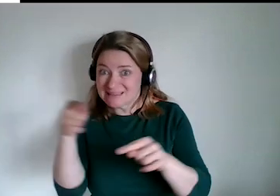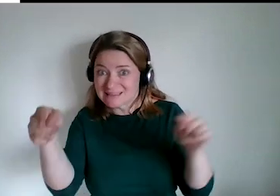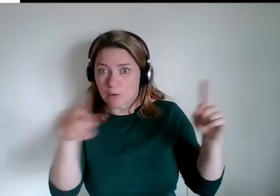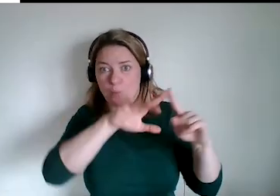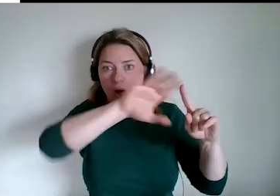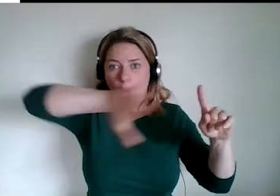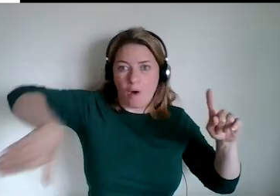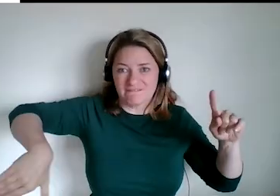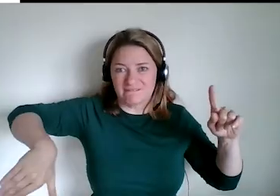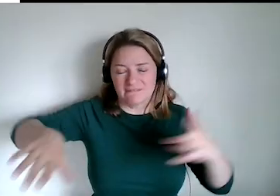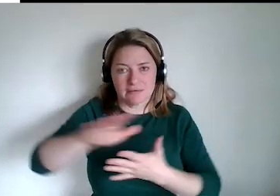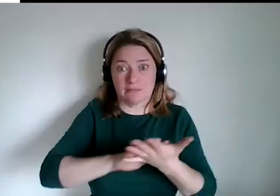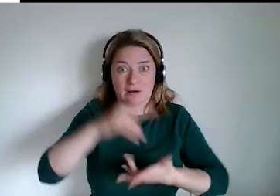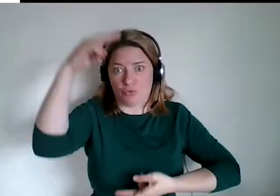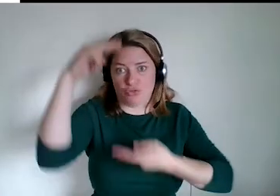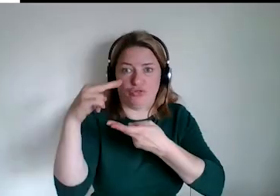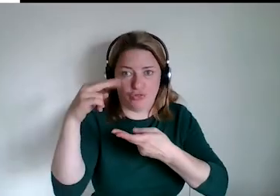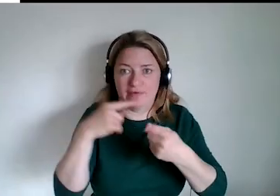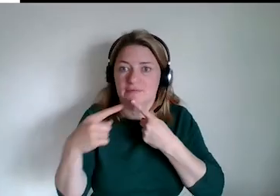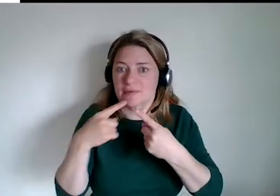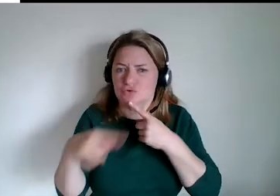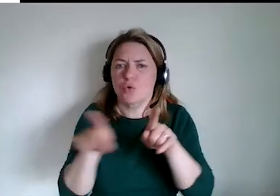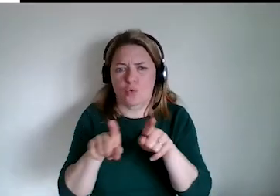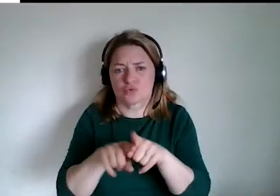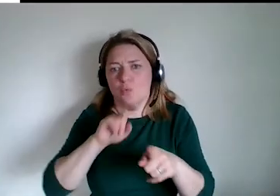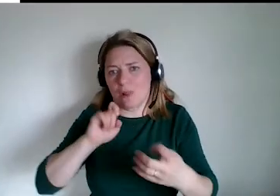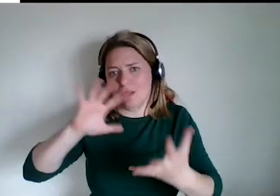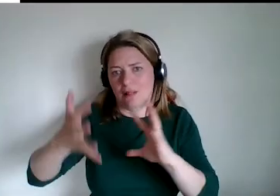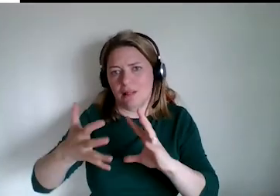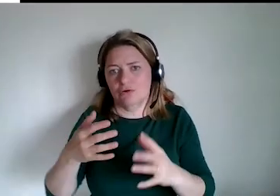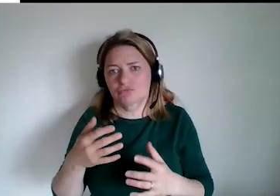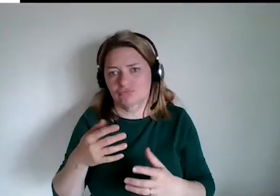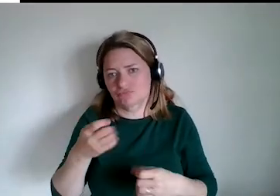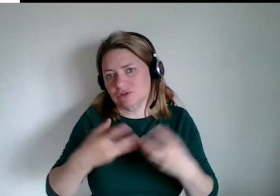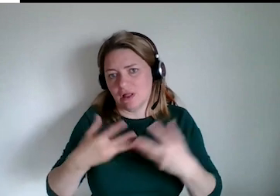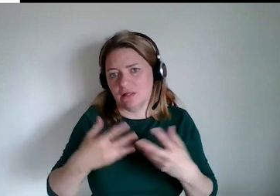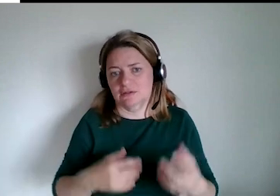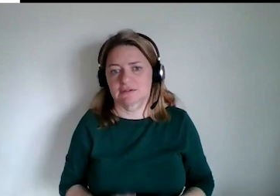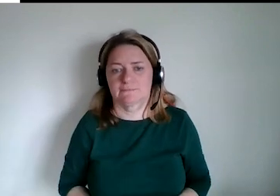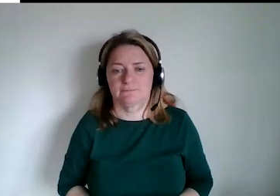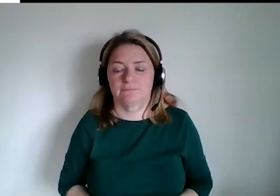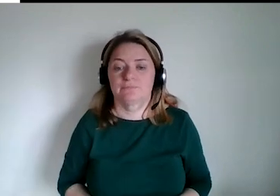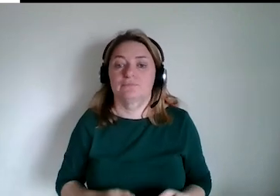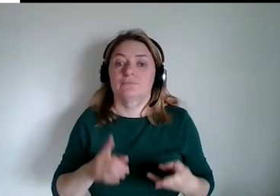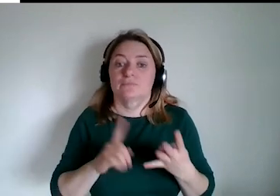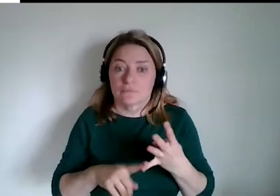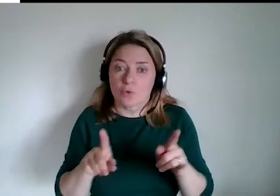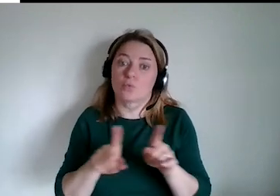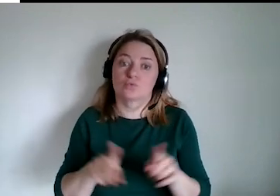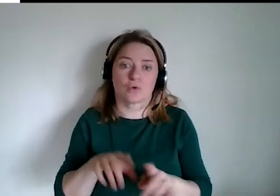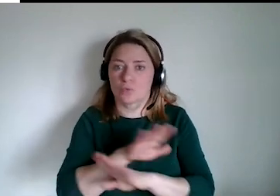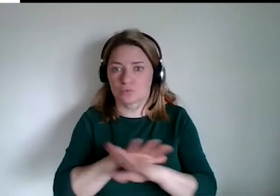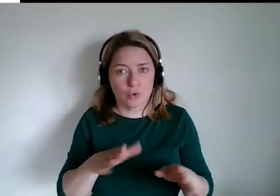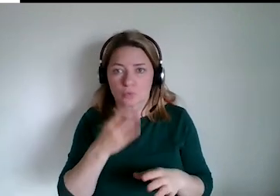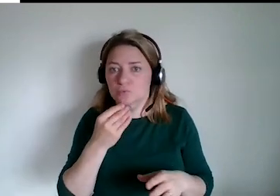analysis, and that can reduce your information and it can produce distorted results. And again, don't use just single level models